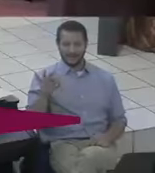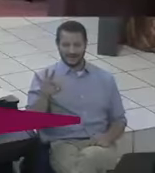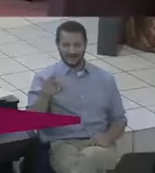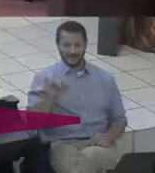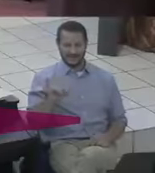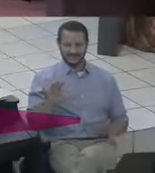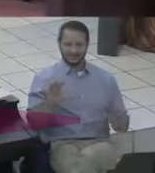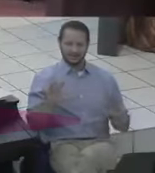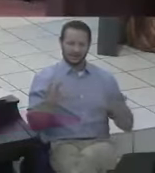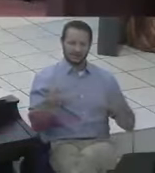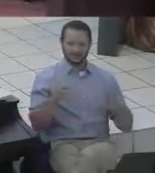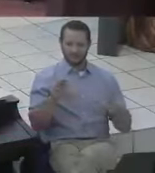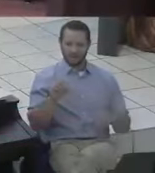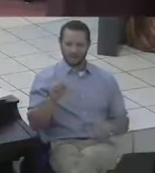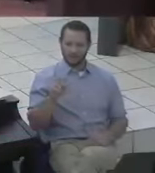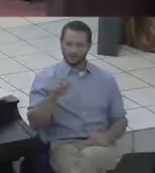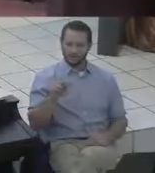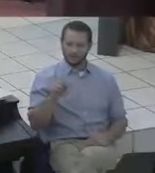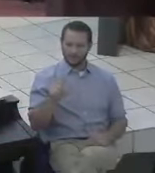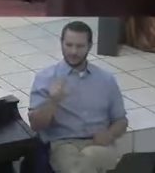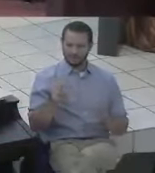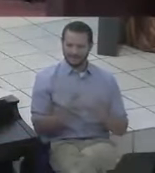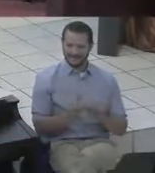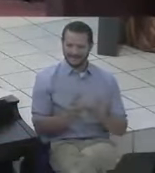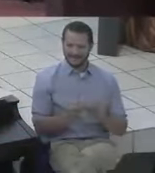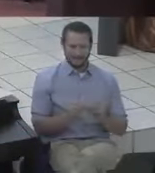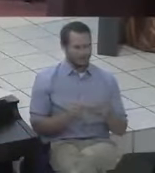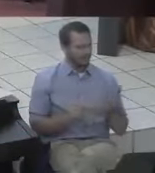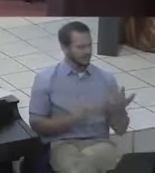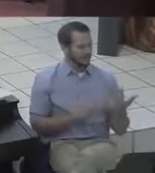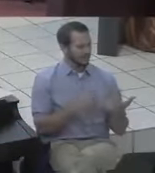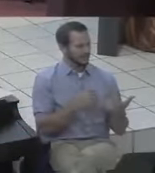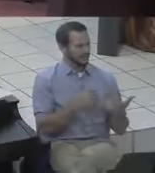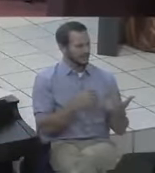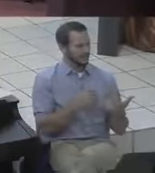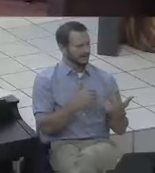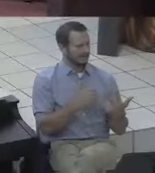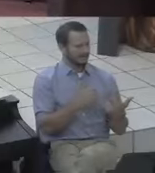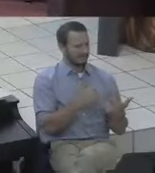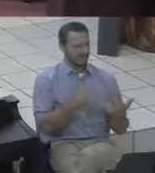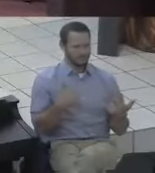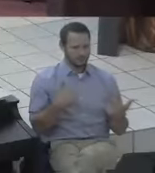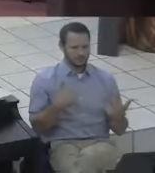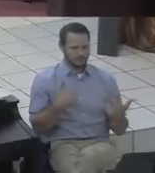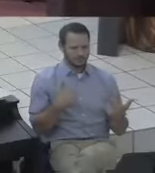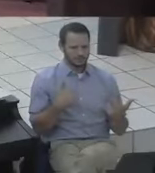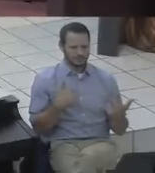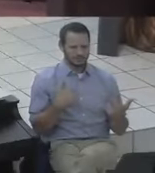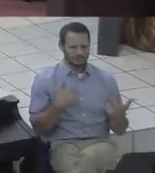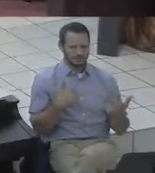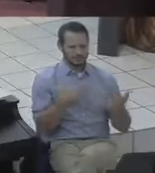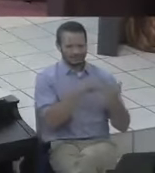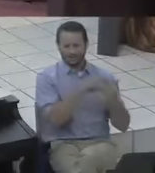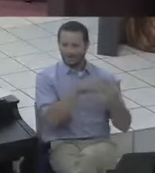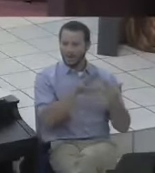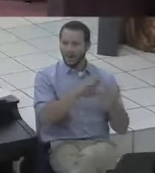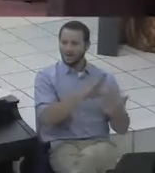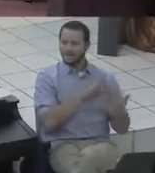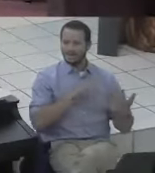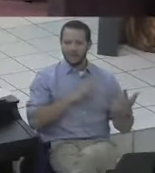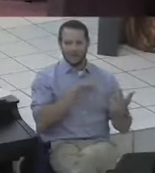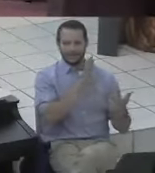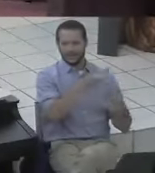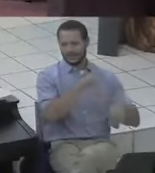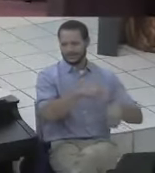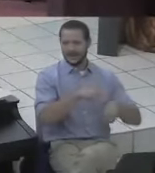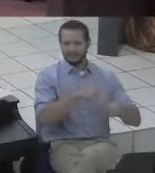congregational meeting. And there are three members who are rolling off the board or whose terms are up. And if you